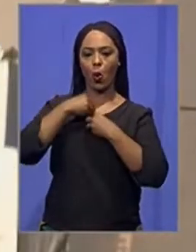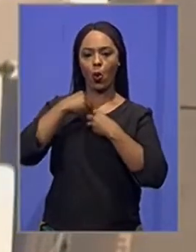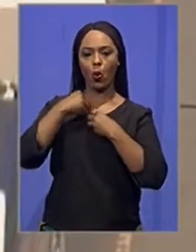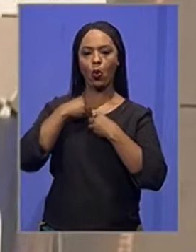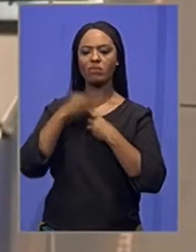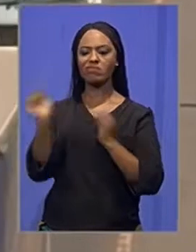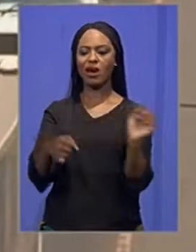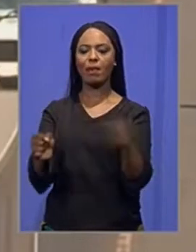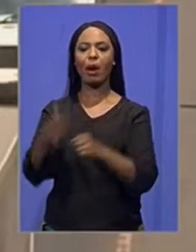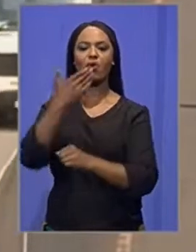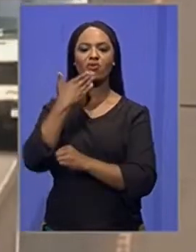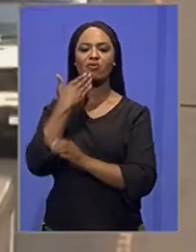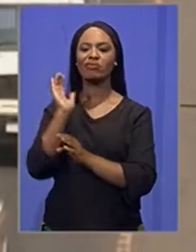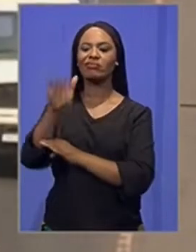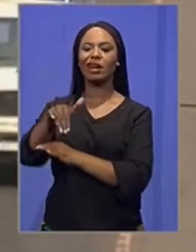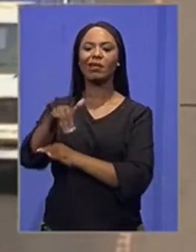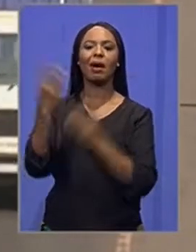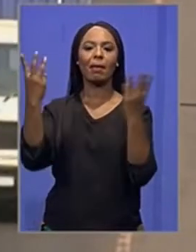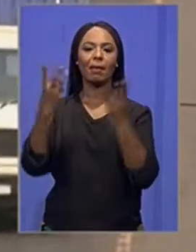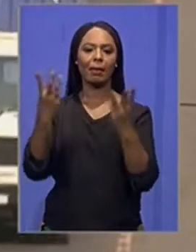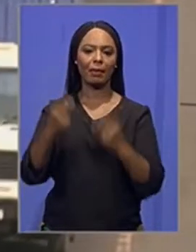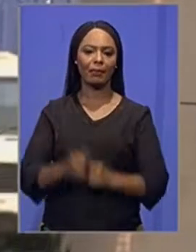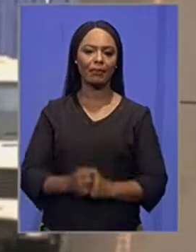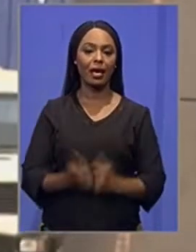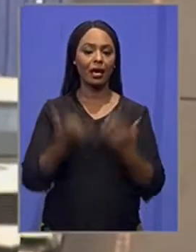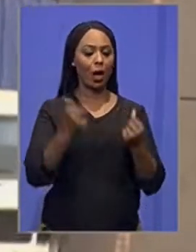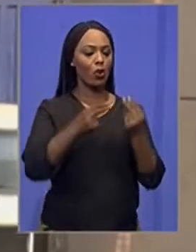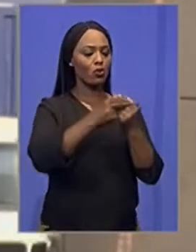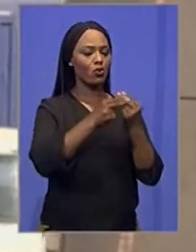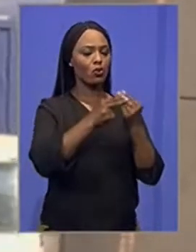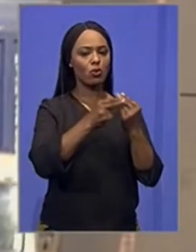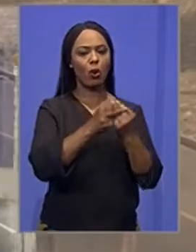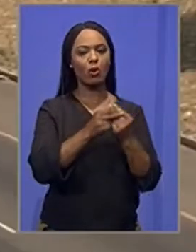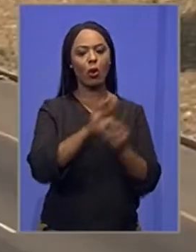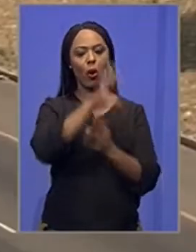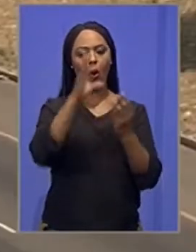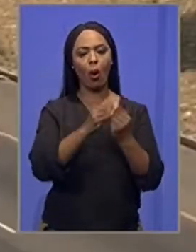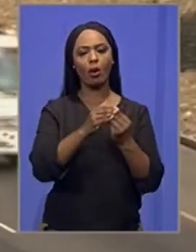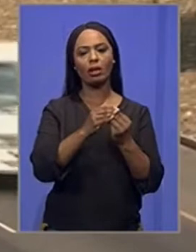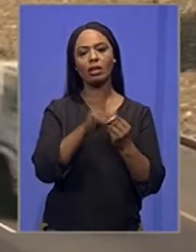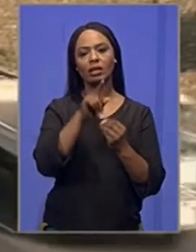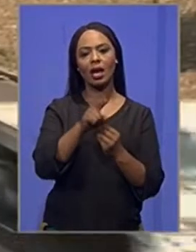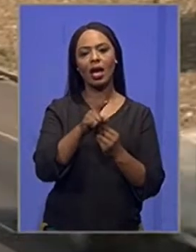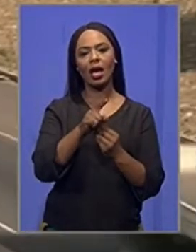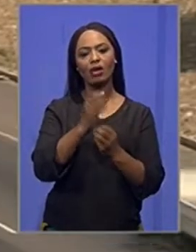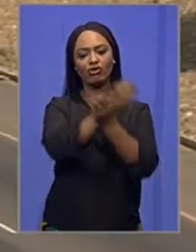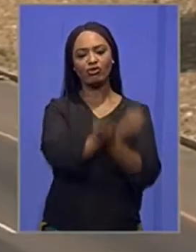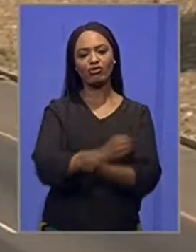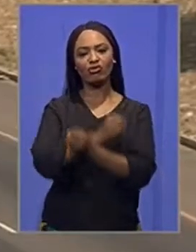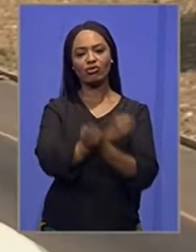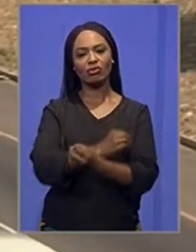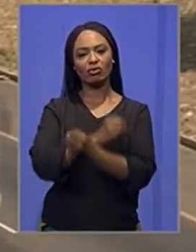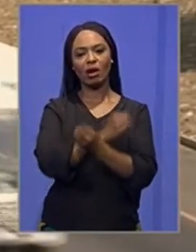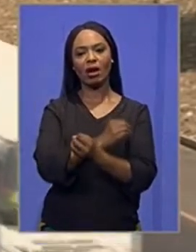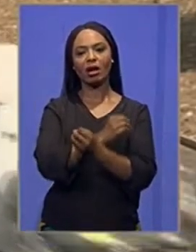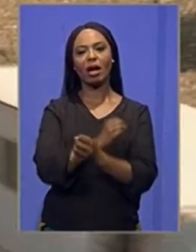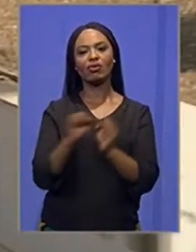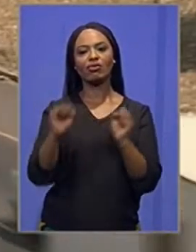ke go ya le ka baotledi ba dilori bao e le go maloko a union ya bašomi ya All Truck Drivers Forum le ba Allied South African